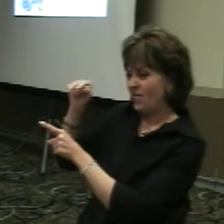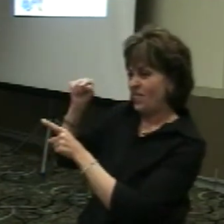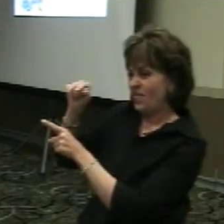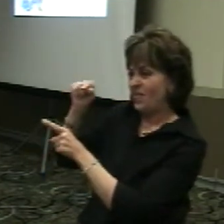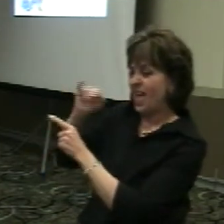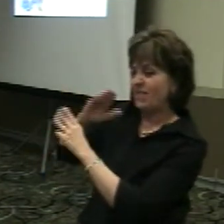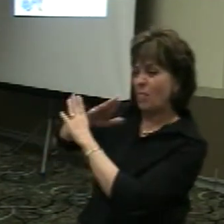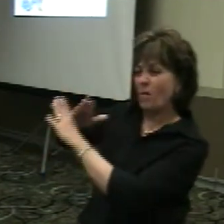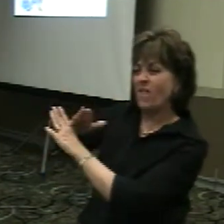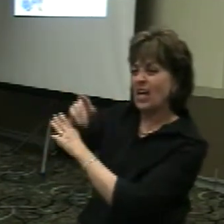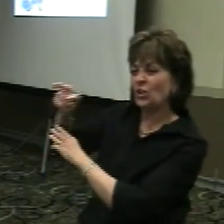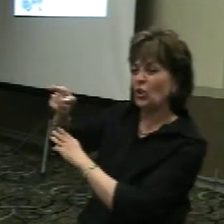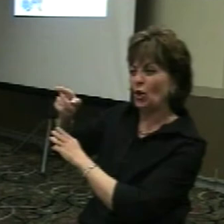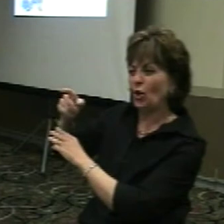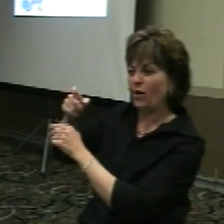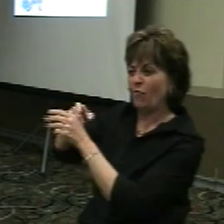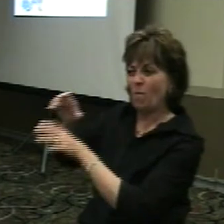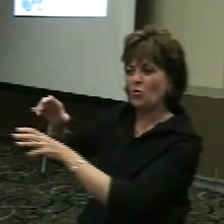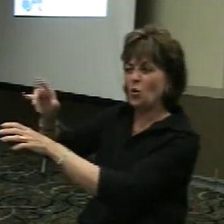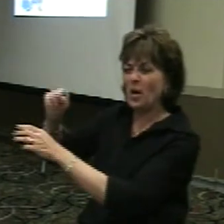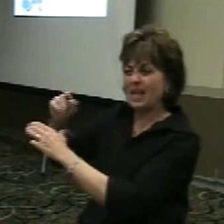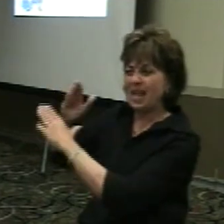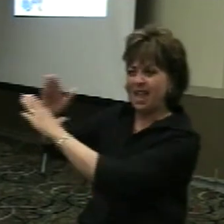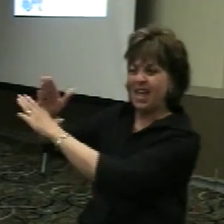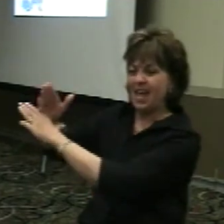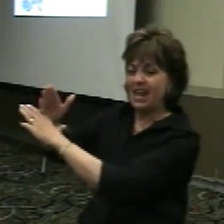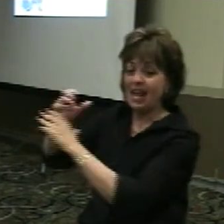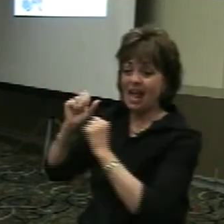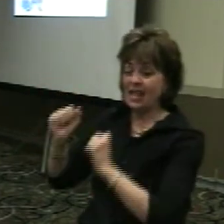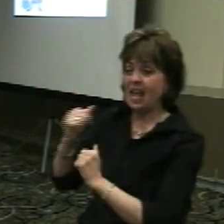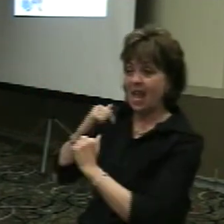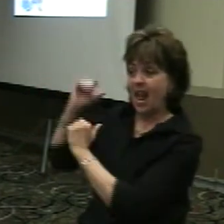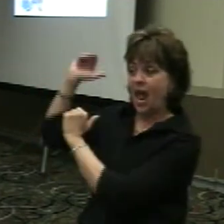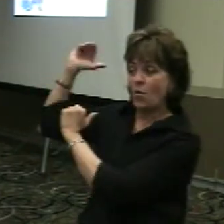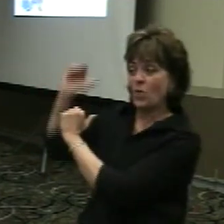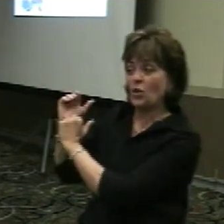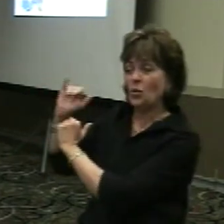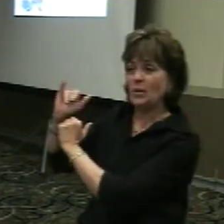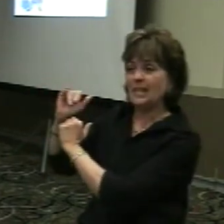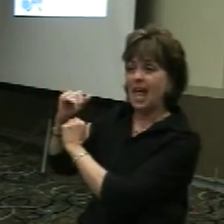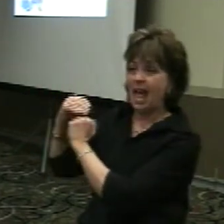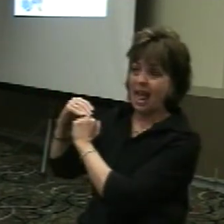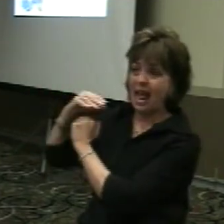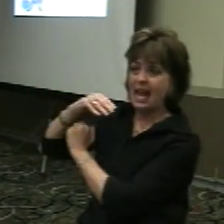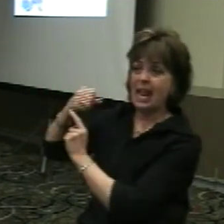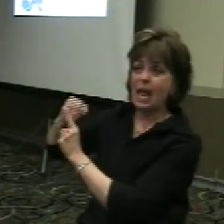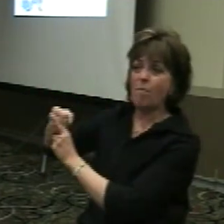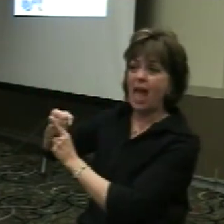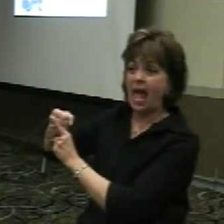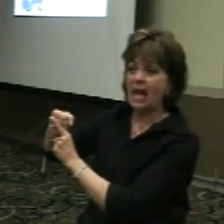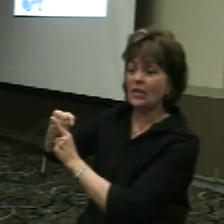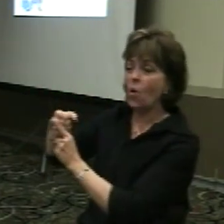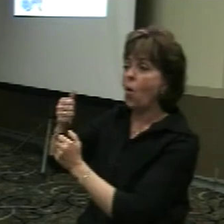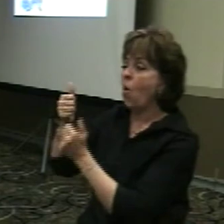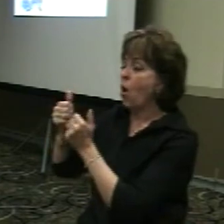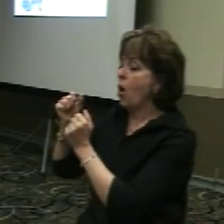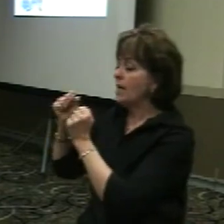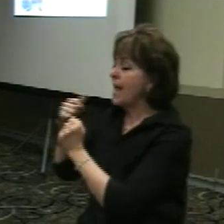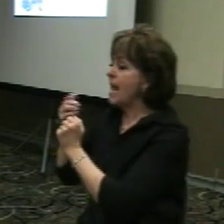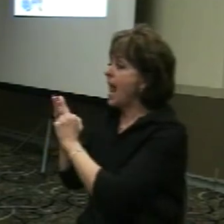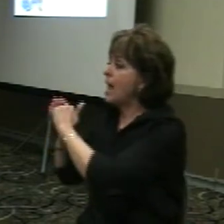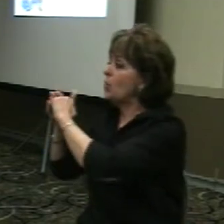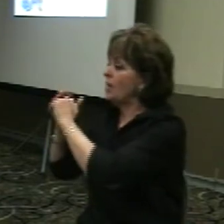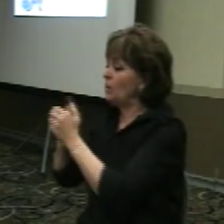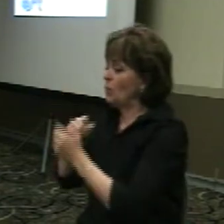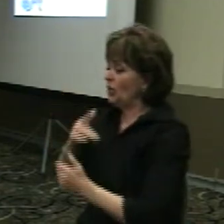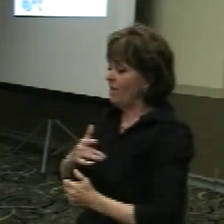is that's keeping her from doing it? All right? Can I reduce the impact of that? Or can I increase whatever